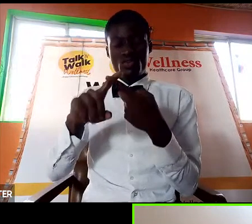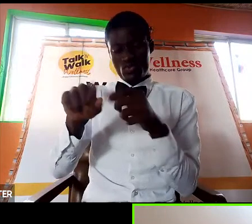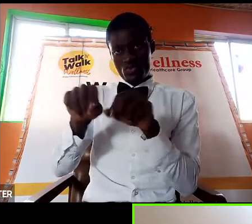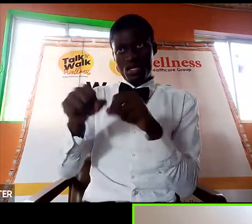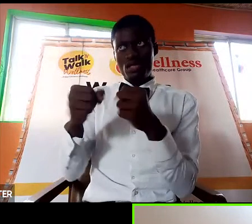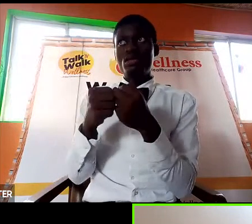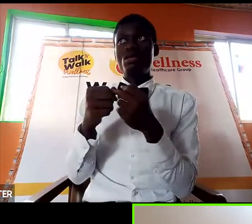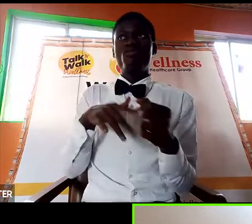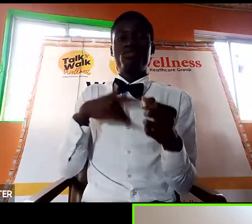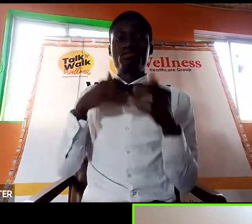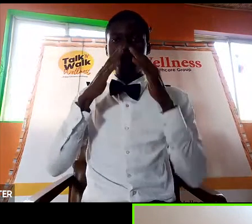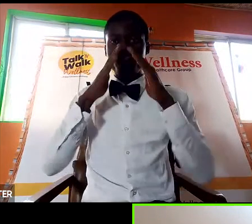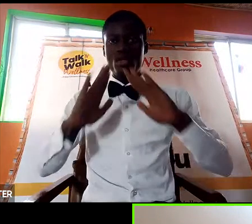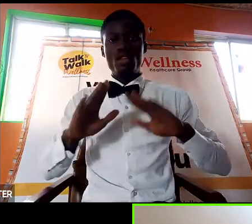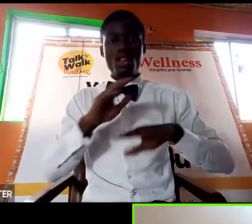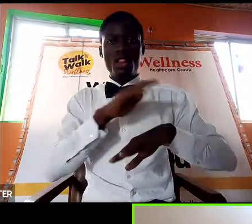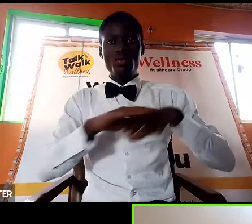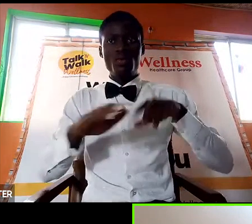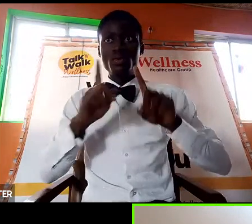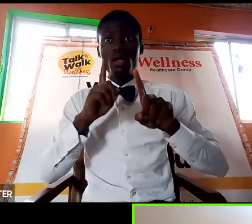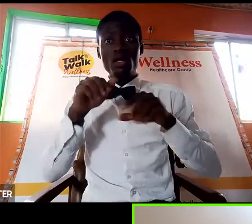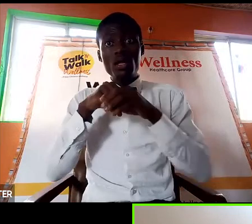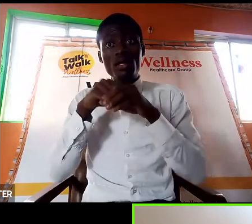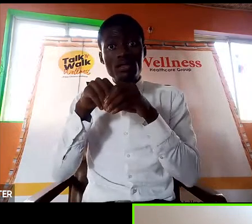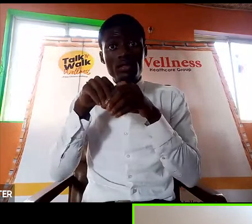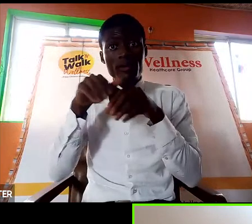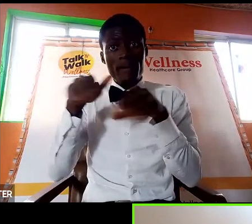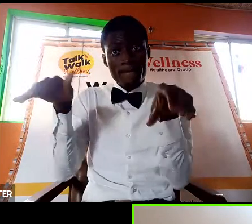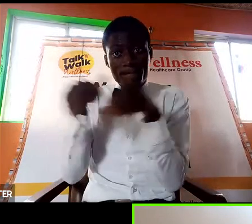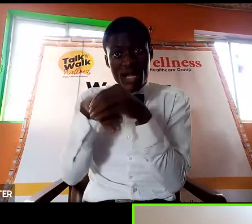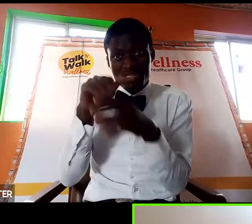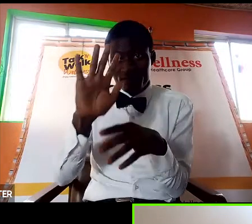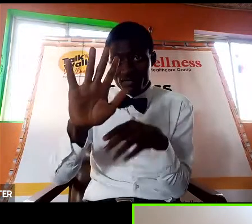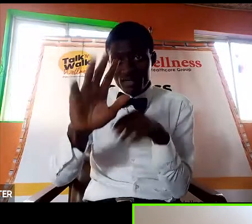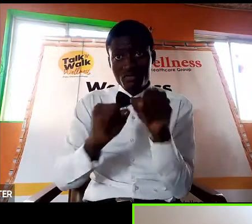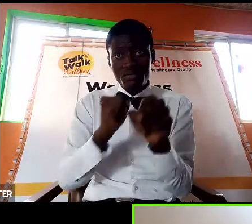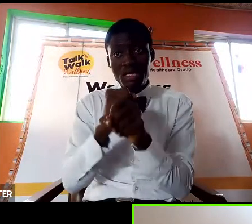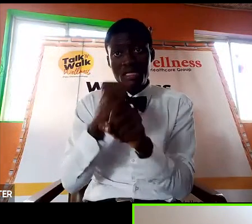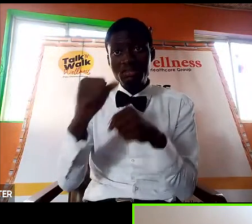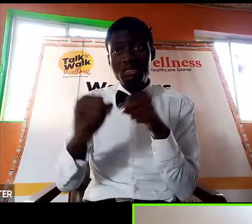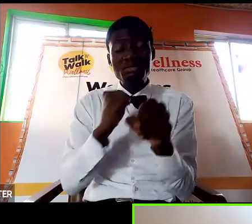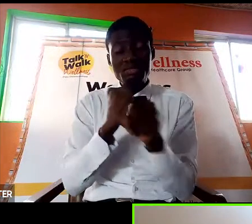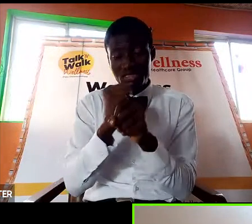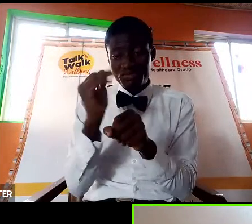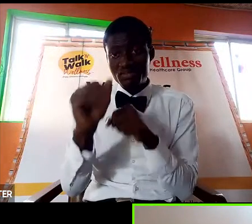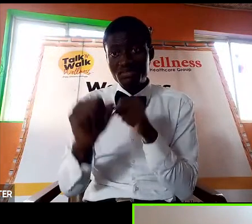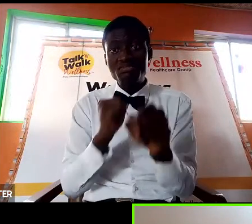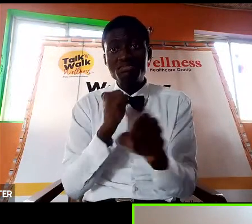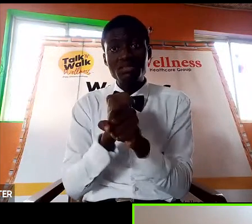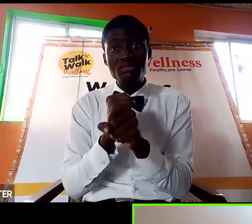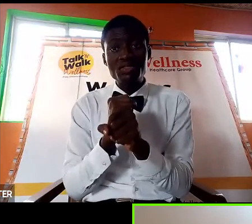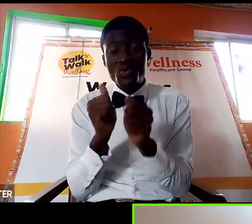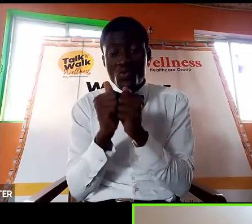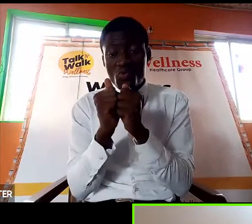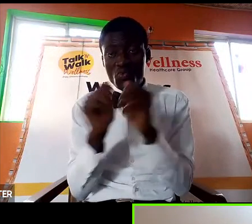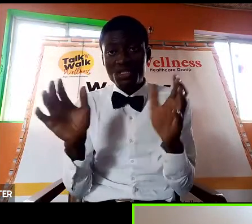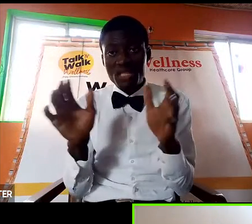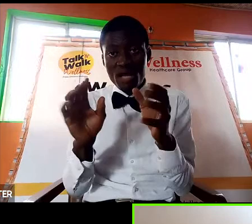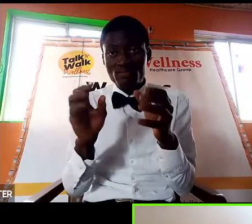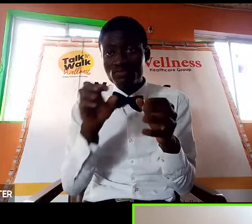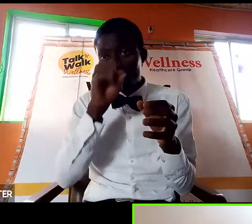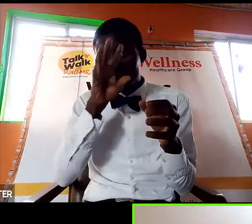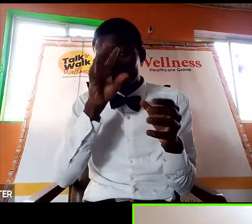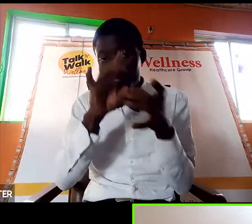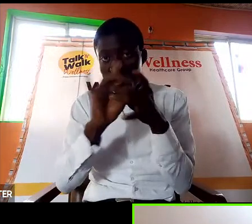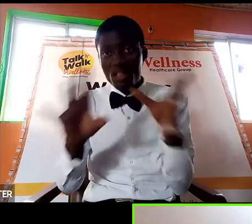in marriage for 5 years, 10 years, 15 years, 20 years, you've never orgasm. For crying out loud, how would she look forward to